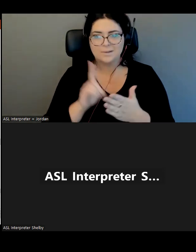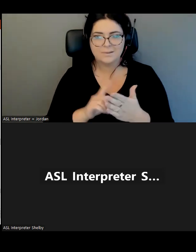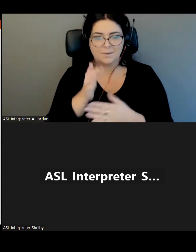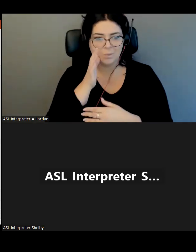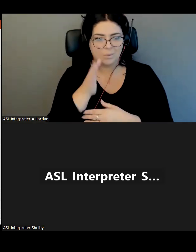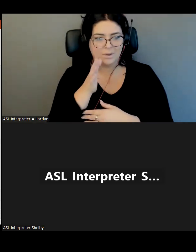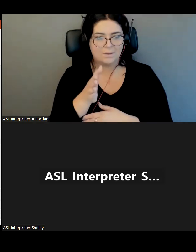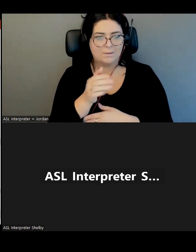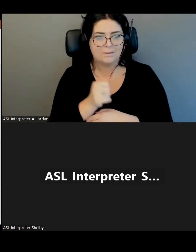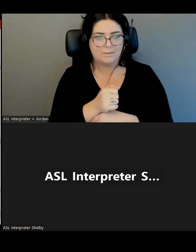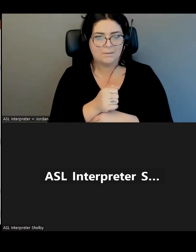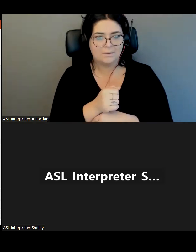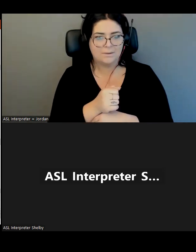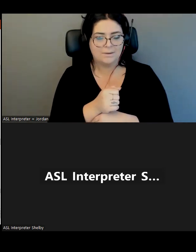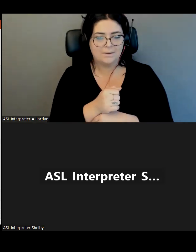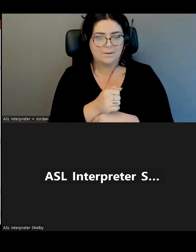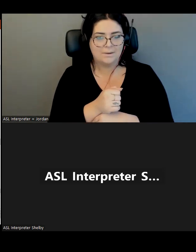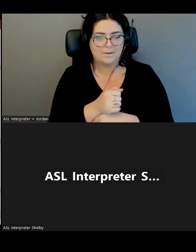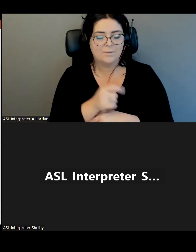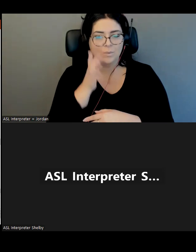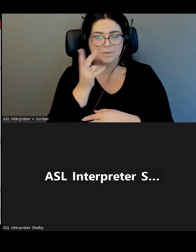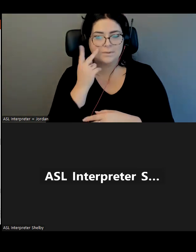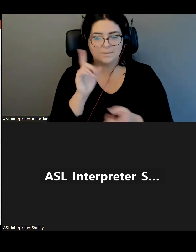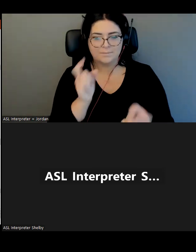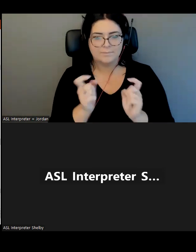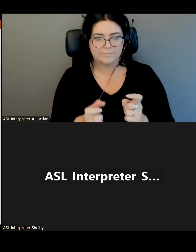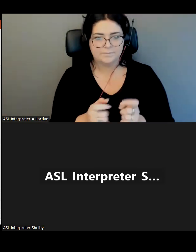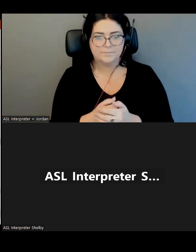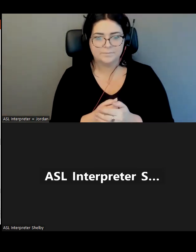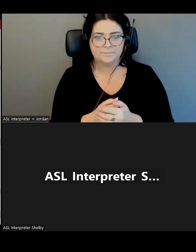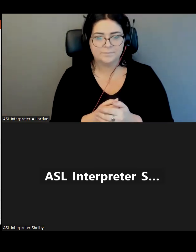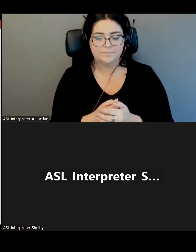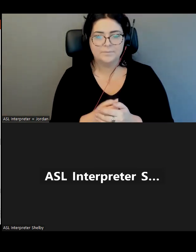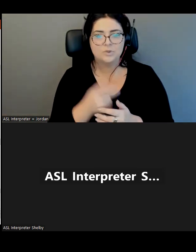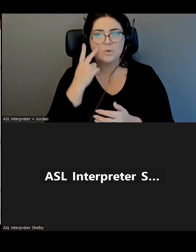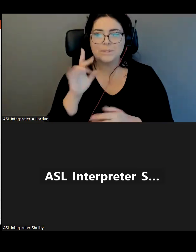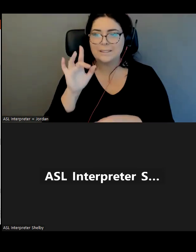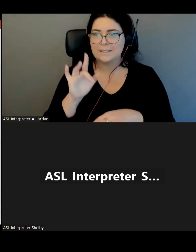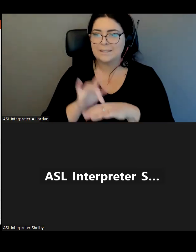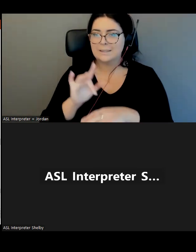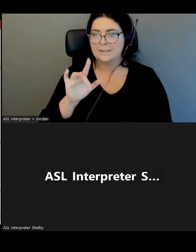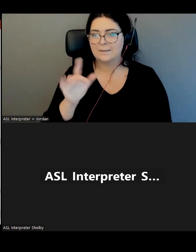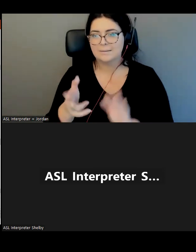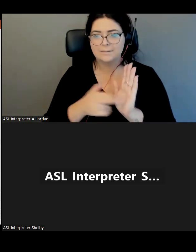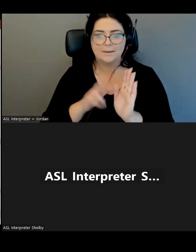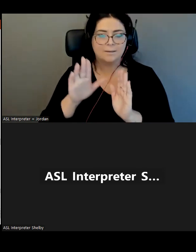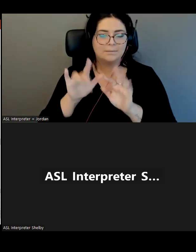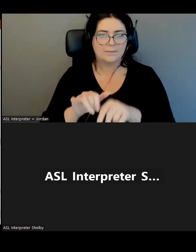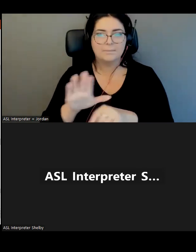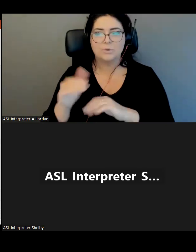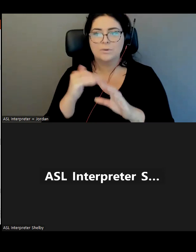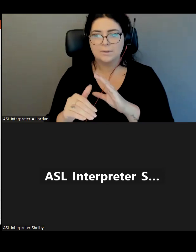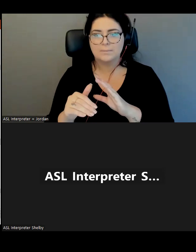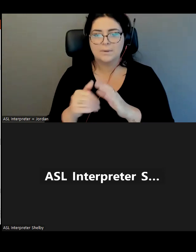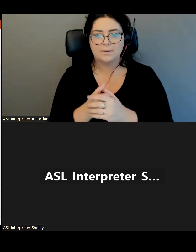next 3 to 4 weeks. We're looking at some changes, but it'll still be free. There's a little tab there. Click, you can sign, put your email in. It'll ask